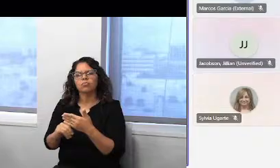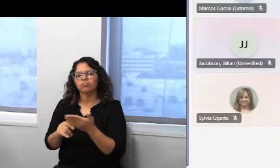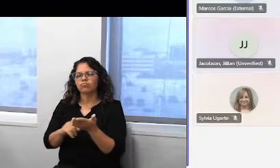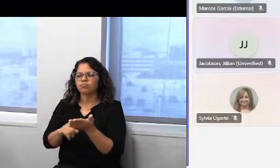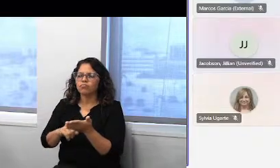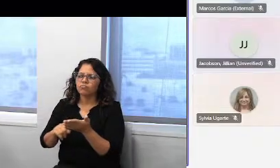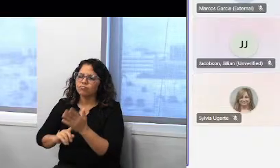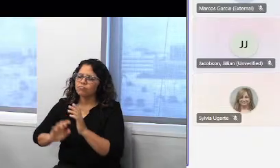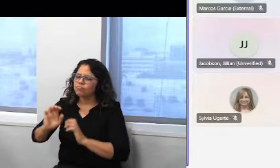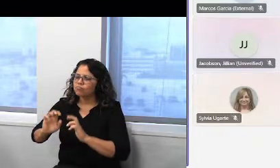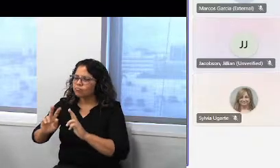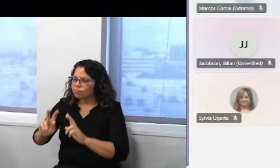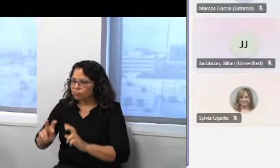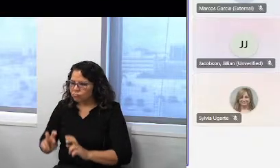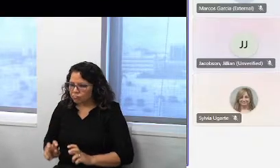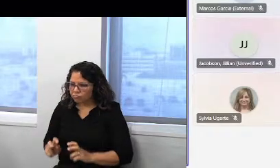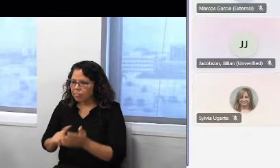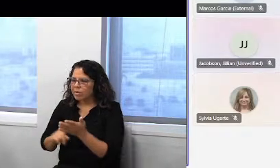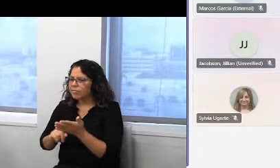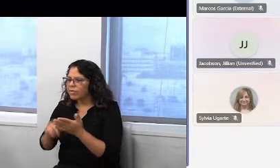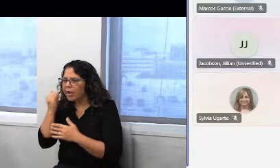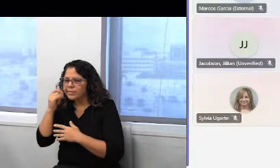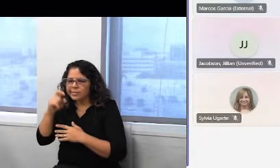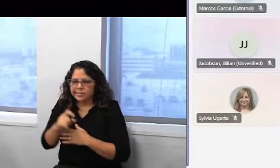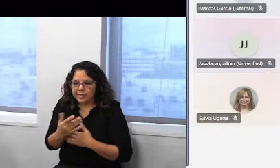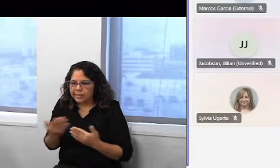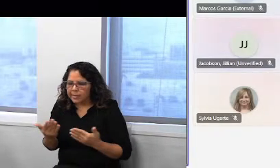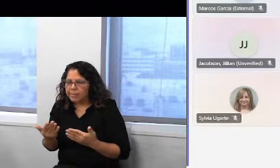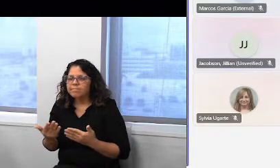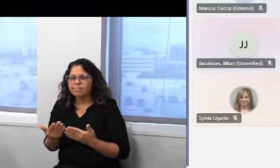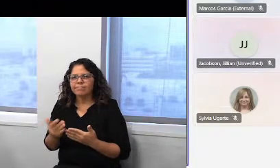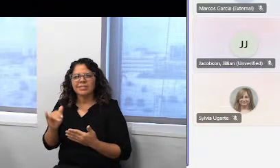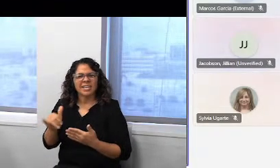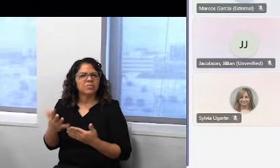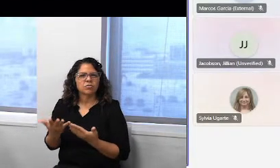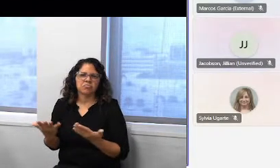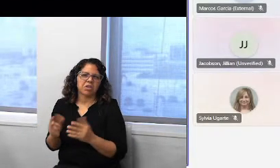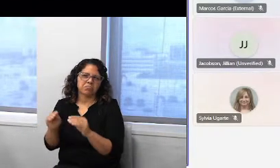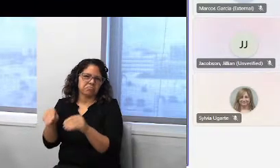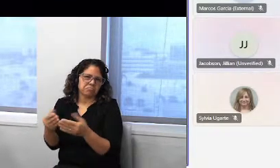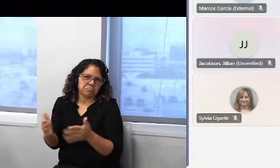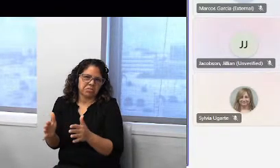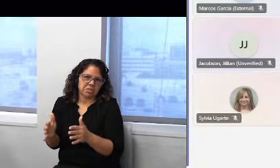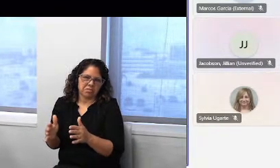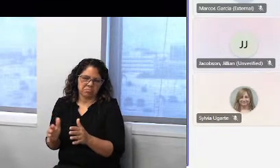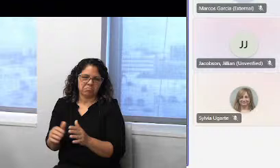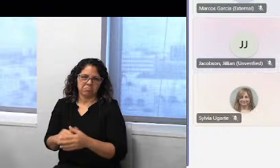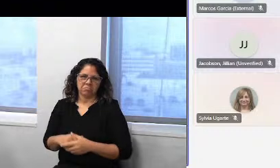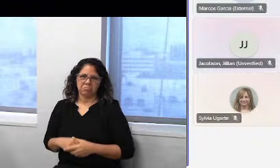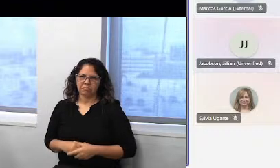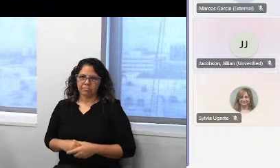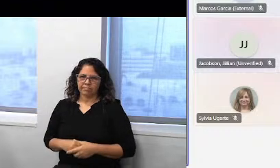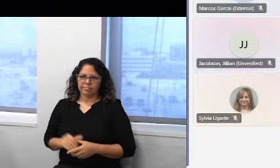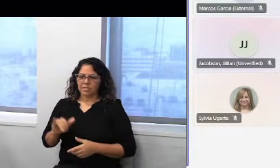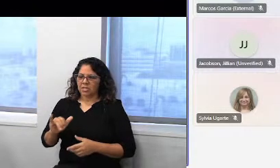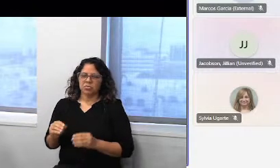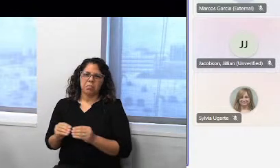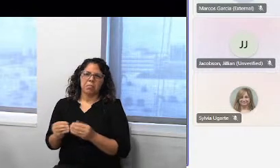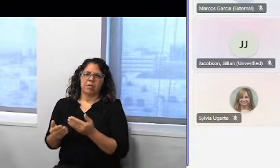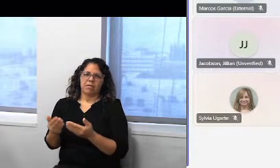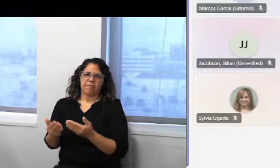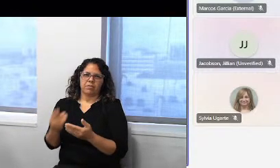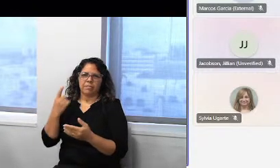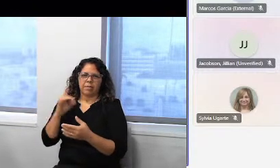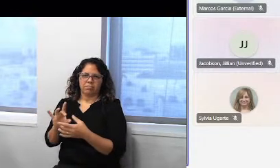these facilities were existing. So those are where I'll call it much simpler to interconnect. So those are kind of